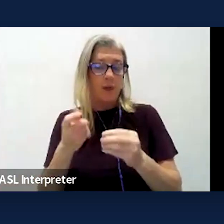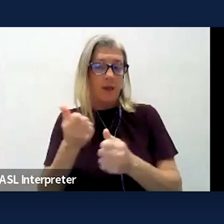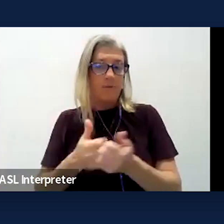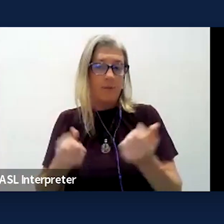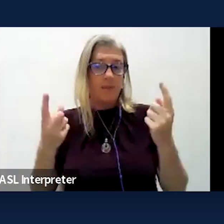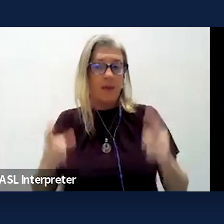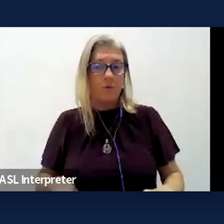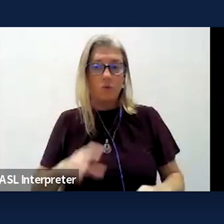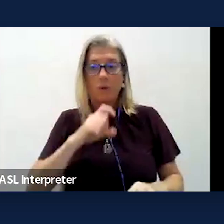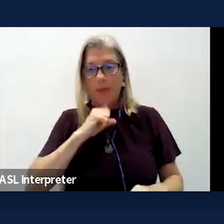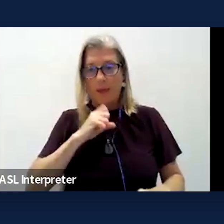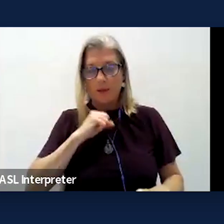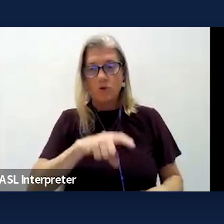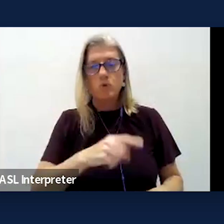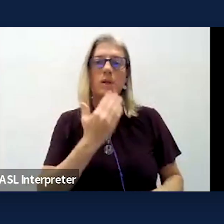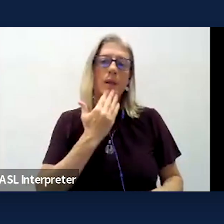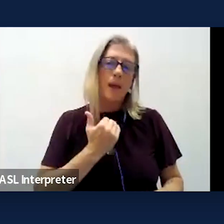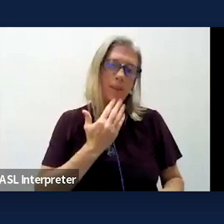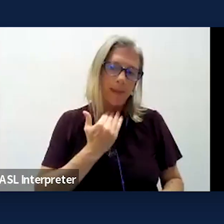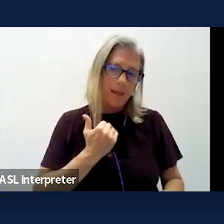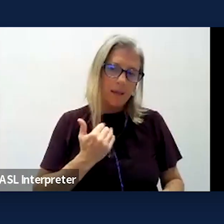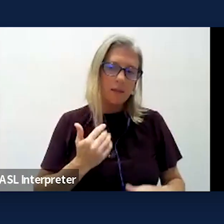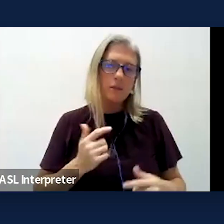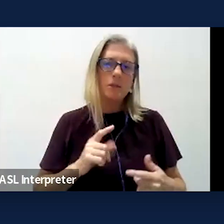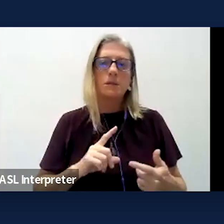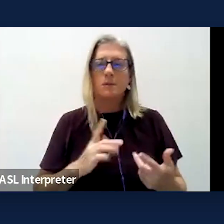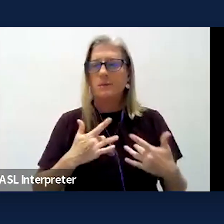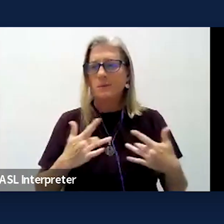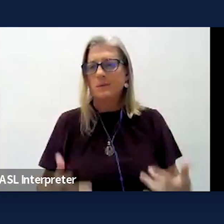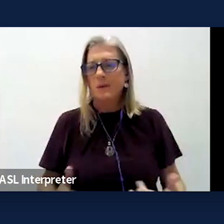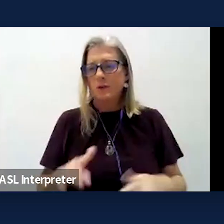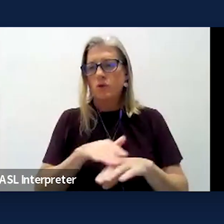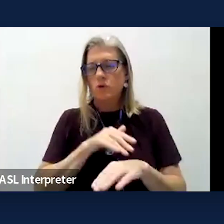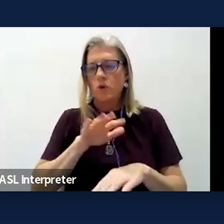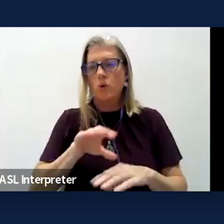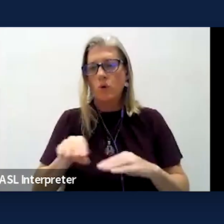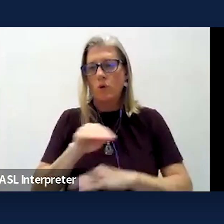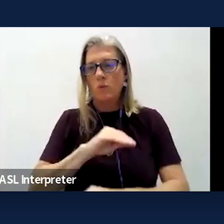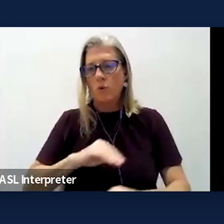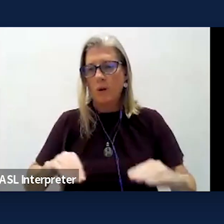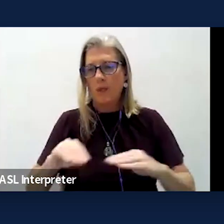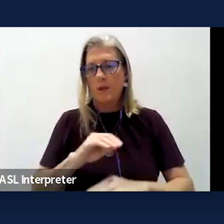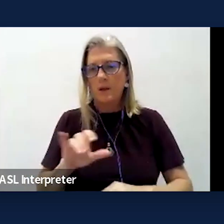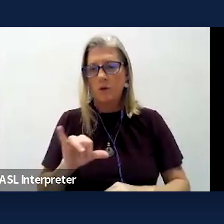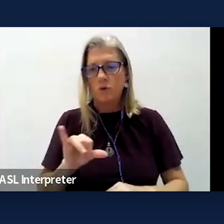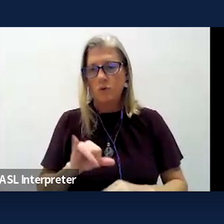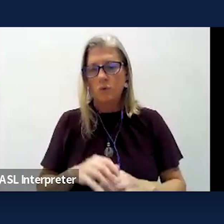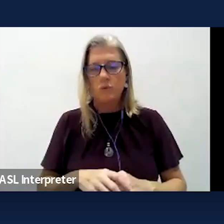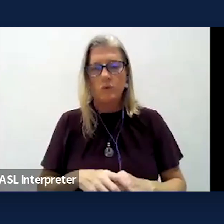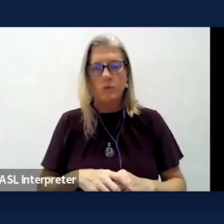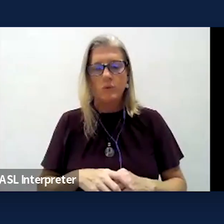during aging, like you said, diabetes, diabetes tends to slow down your motility as well.